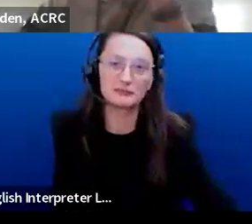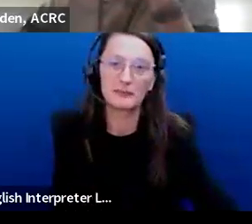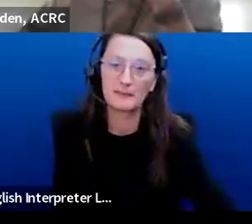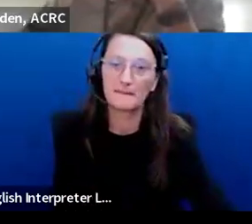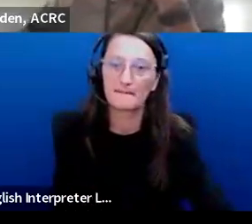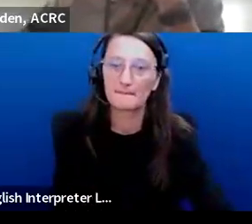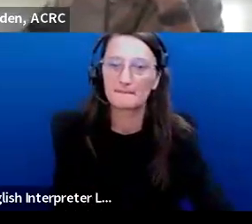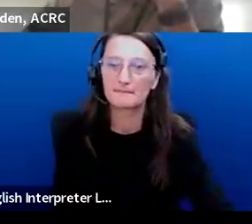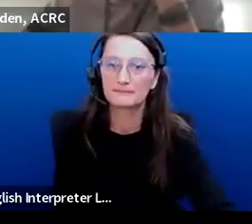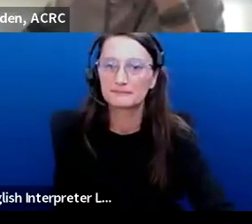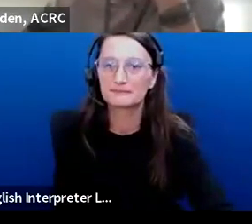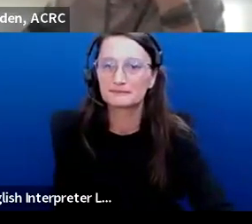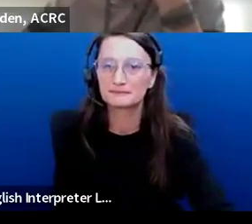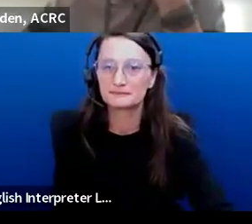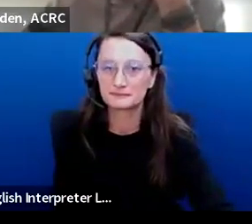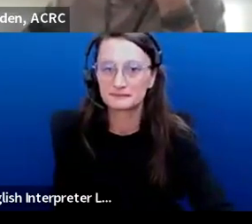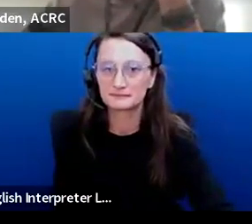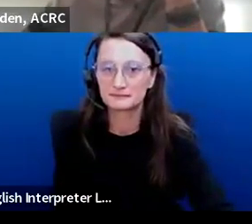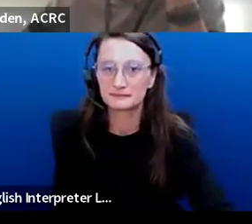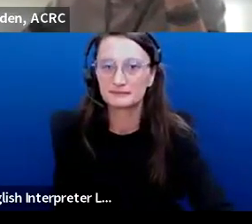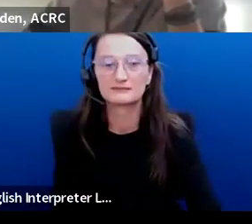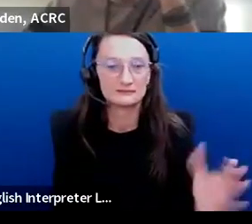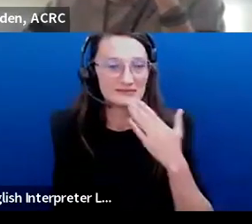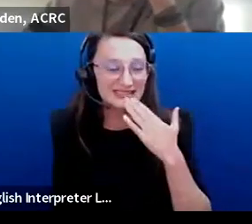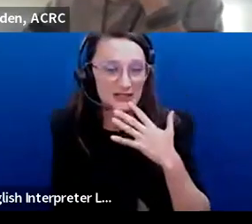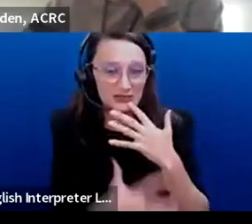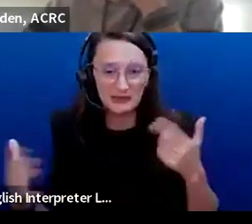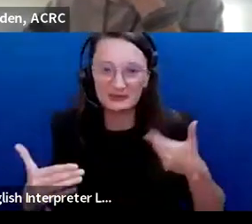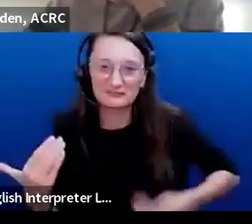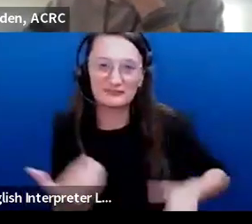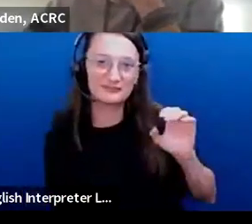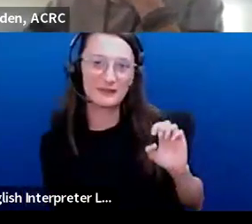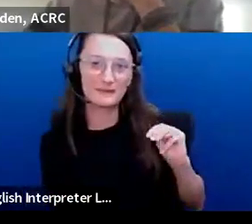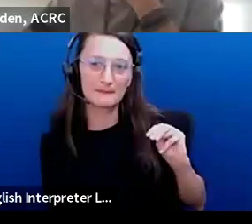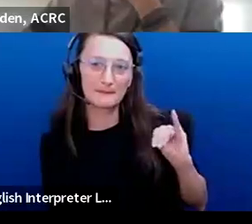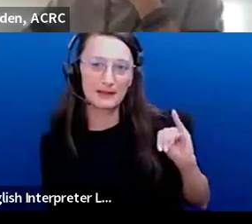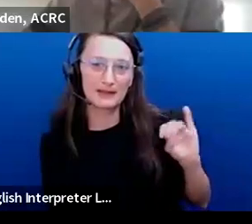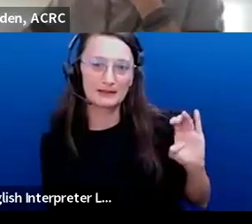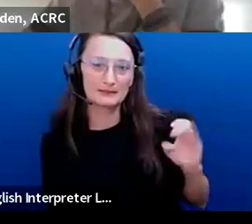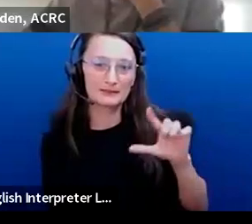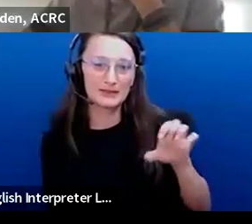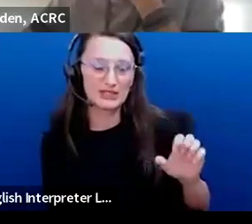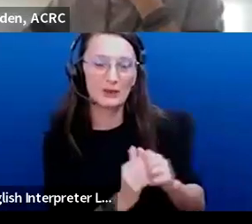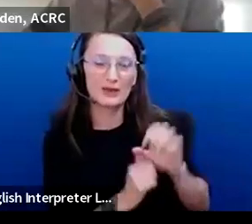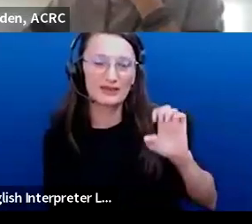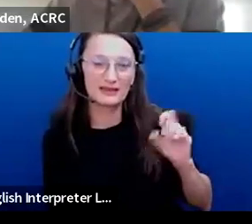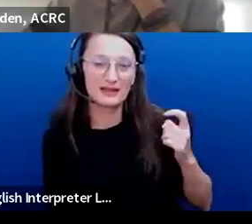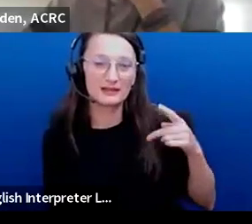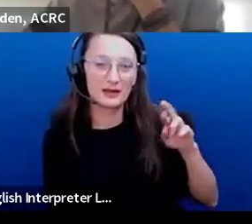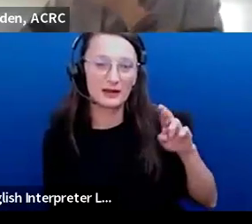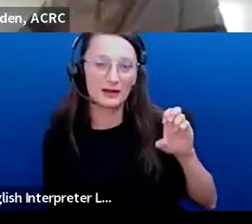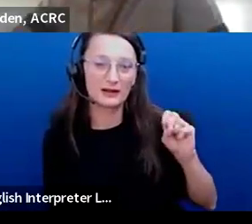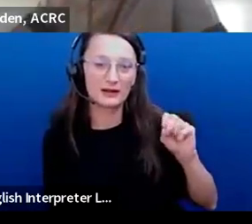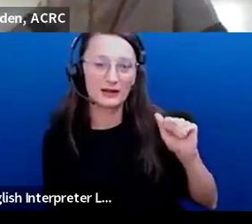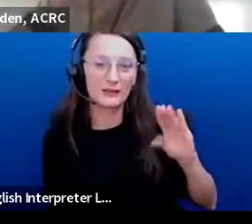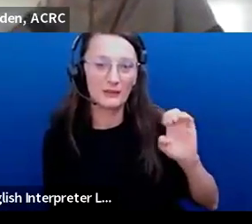Okay, thank you guys so much. I'm Michelle with Expressible, and we have two other Expressible attendees with us. We have